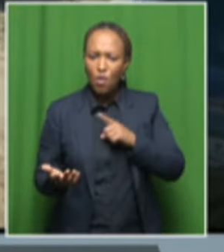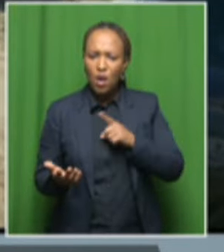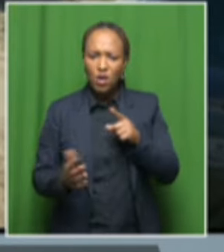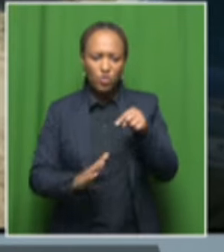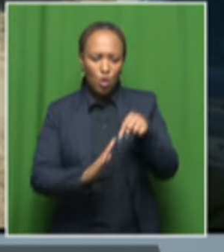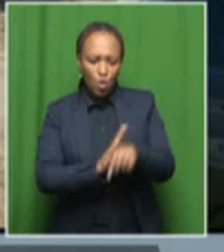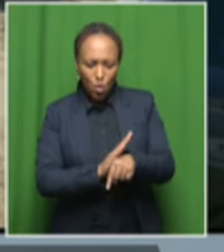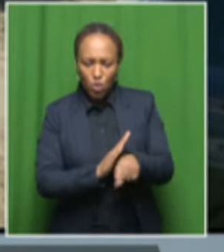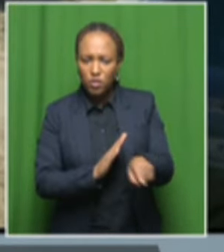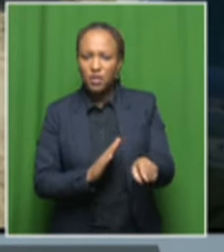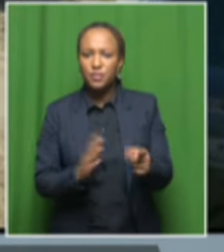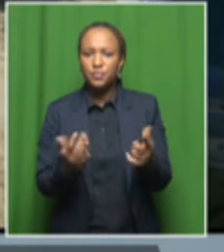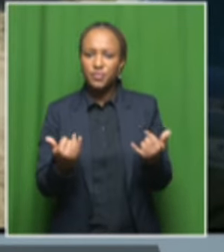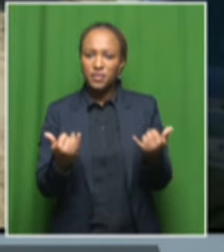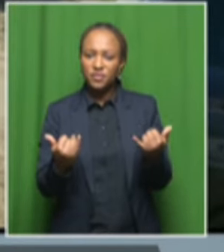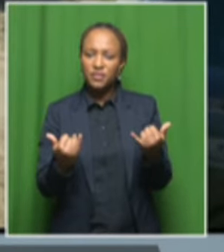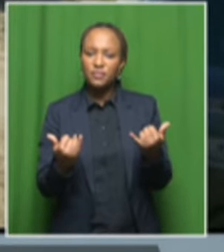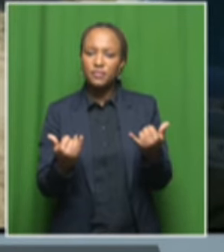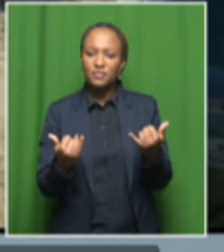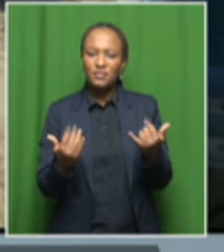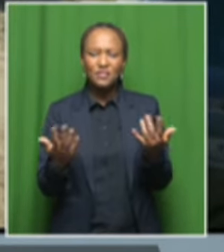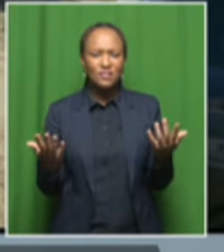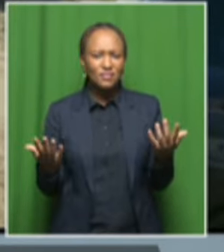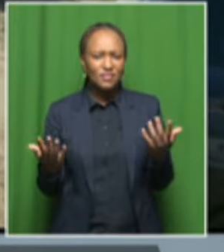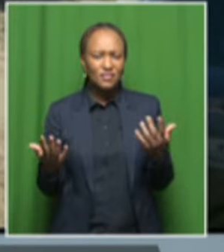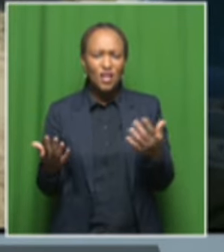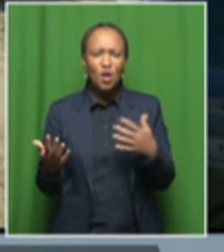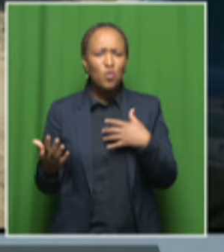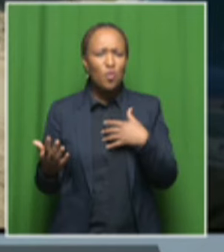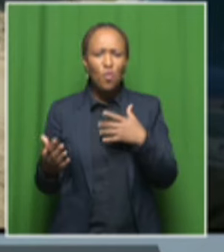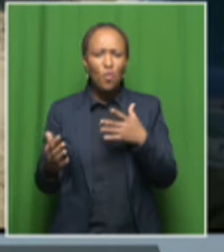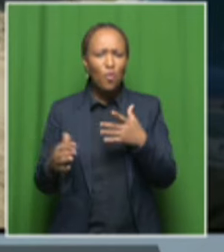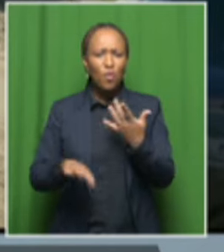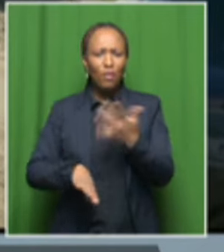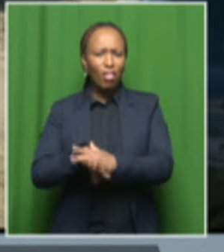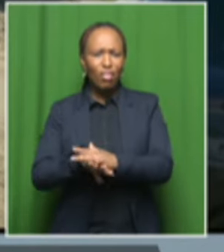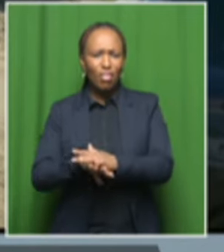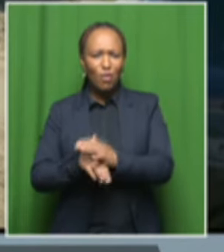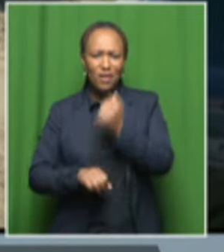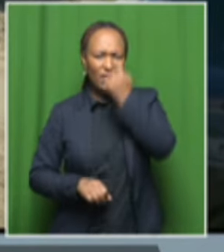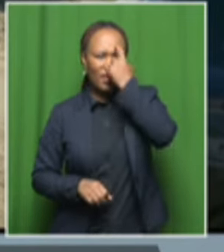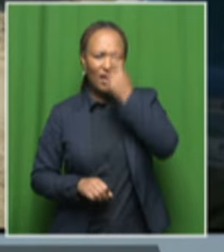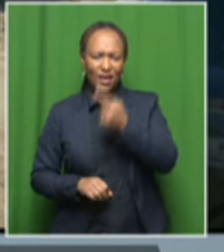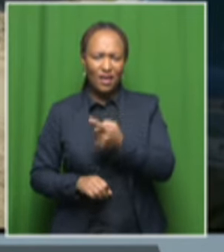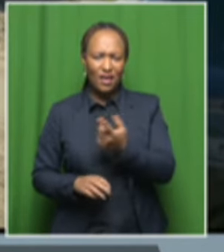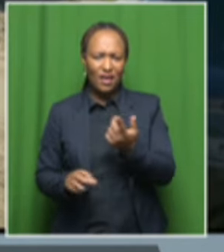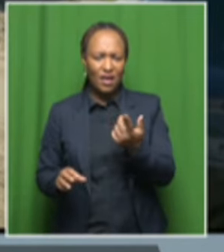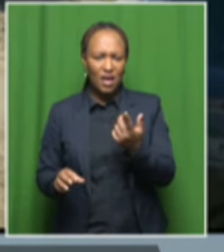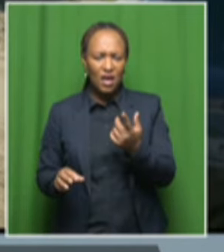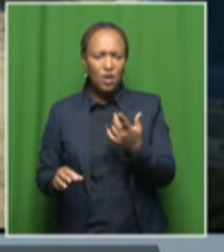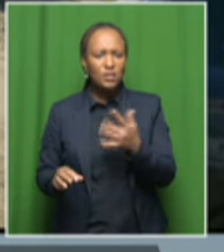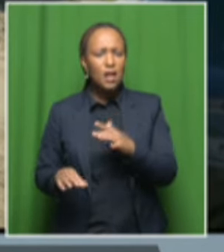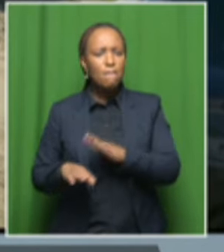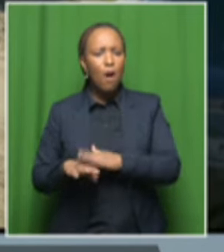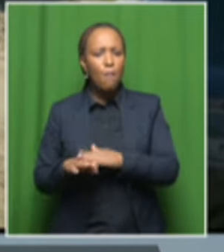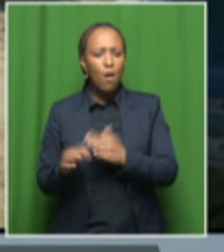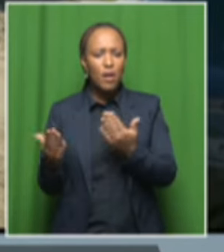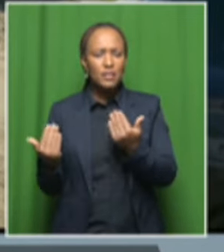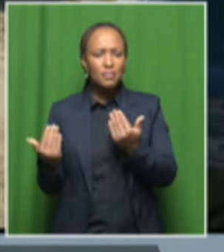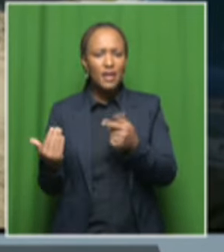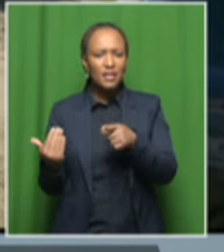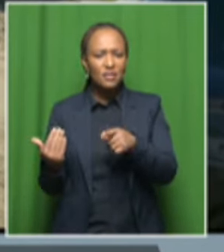now? Ore tlogetse re sanagana. Ebe re saletetse tse dintsi